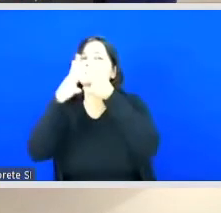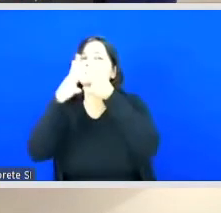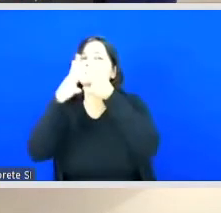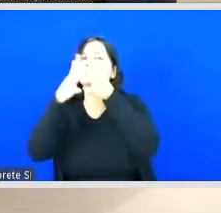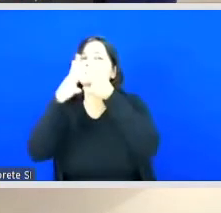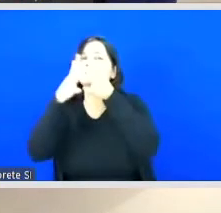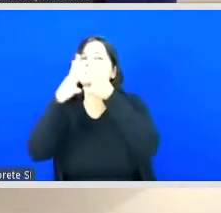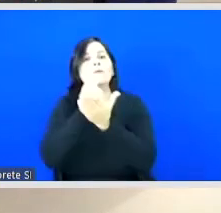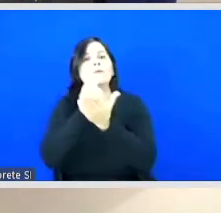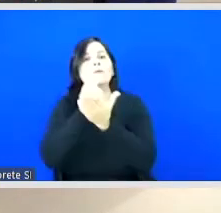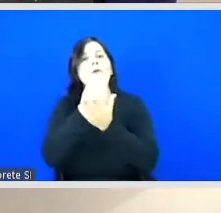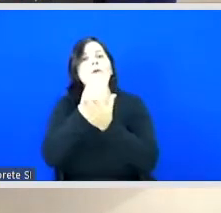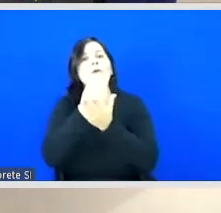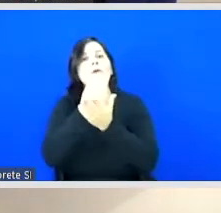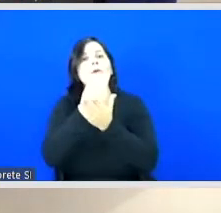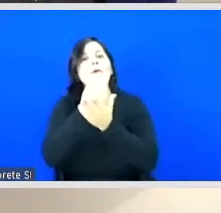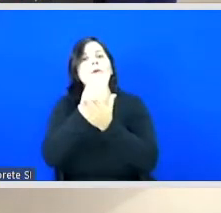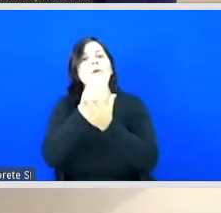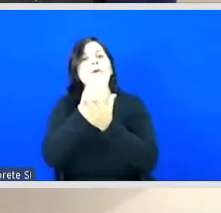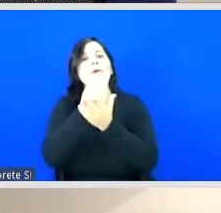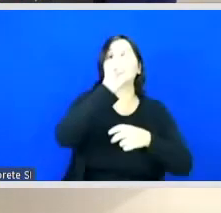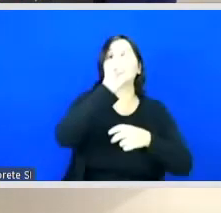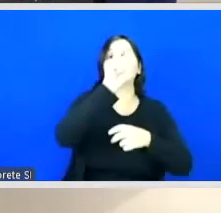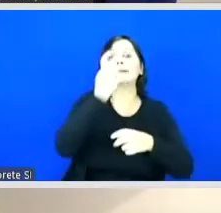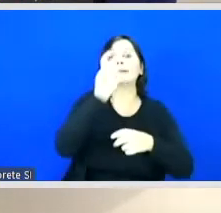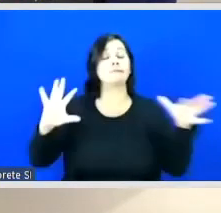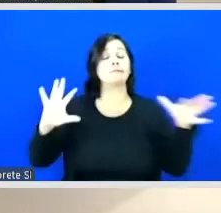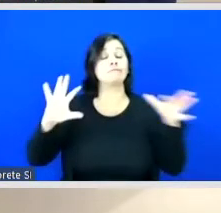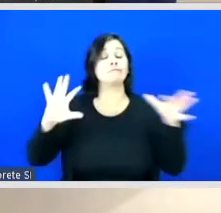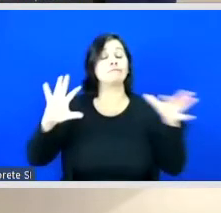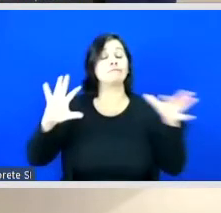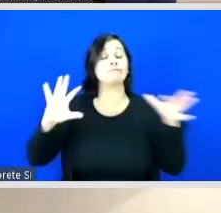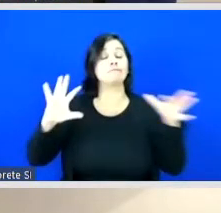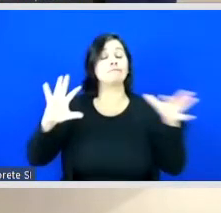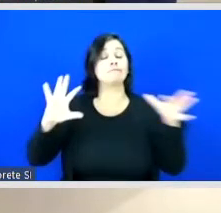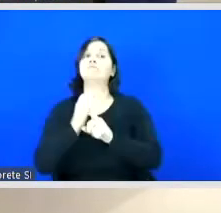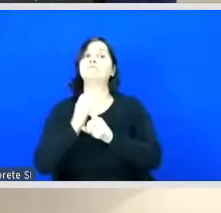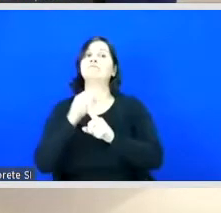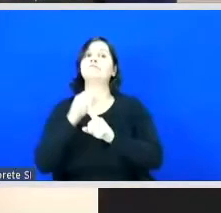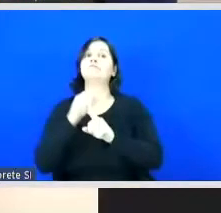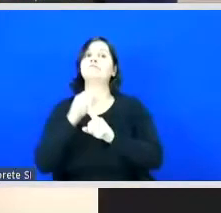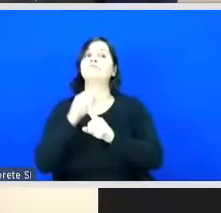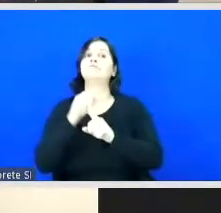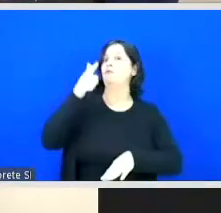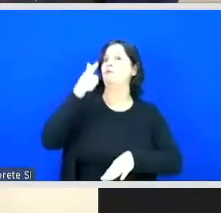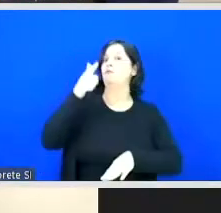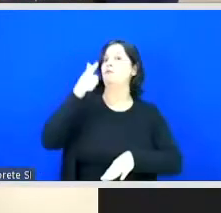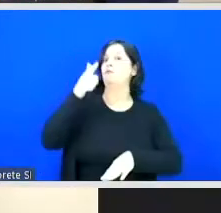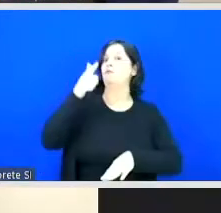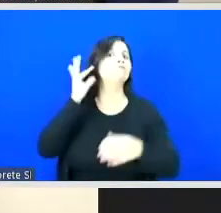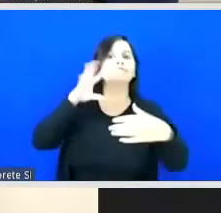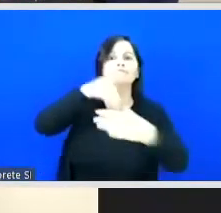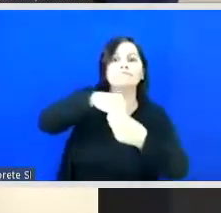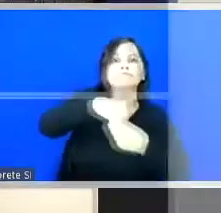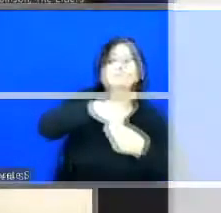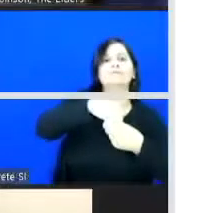these functions that will enable them to build their business in a sustainable way and fix a lot of the environment and climate that